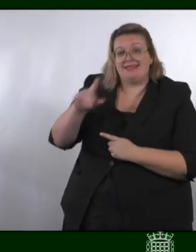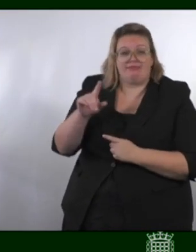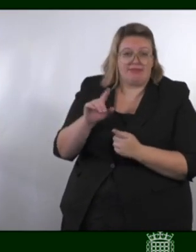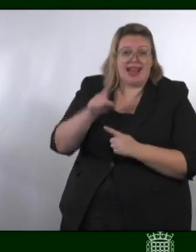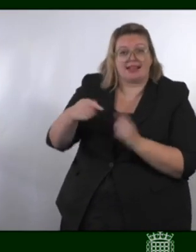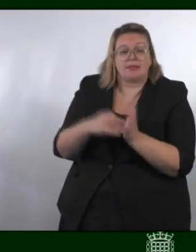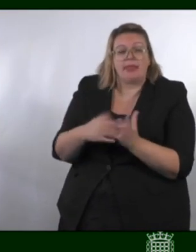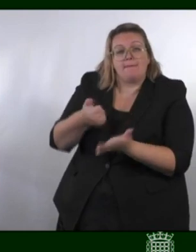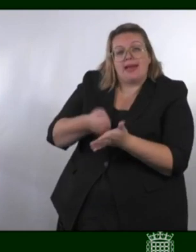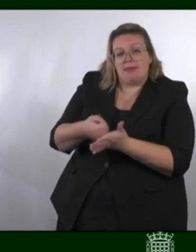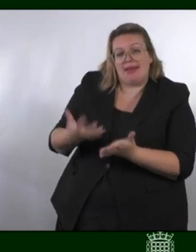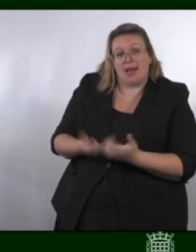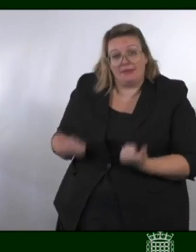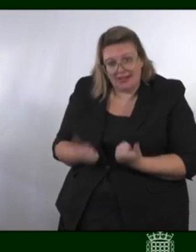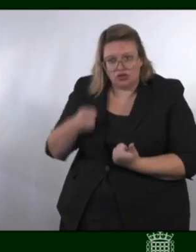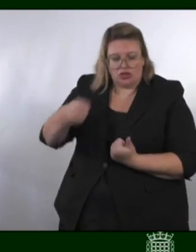And